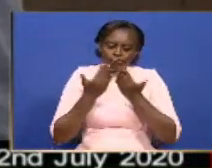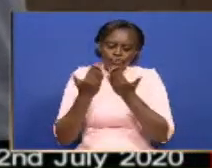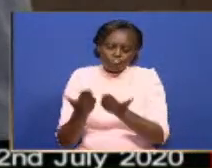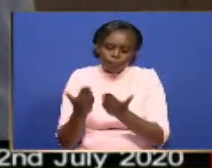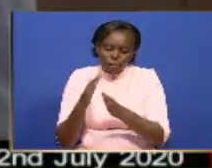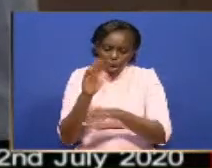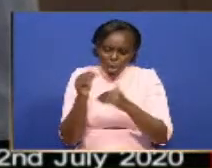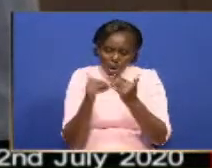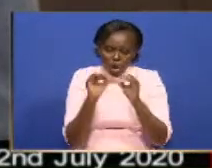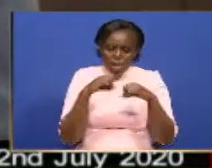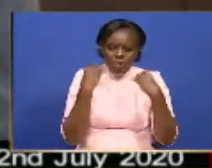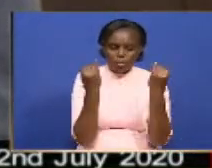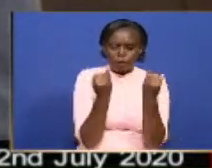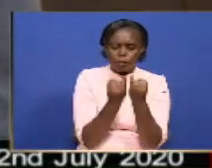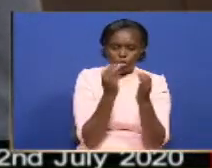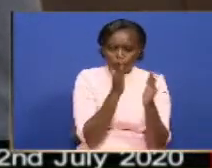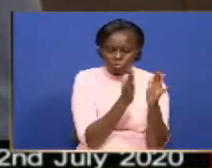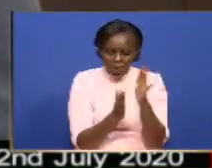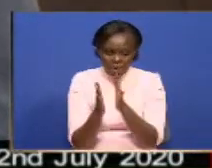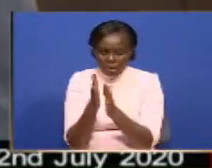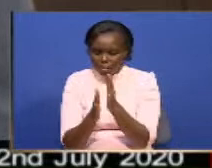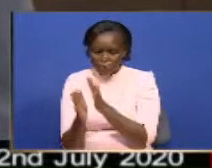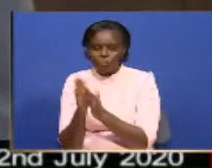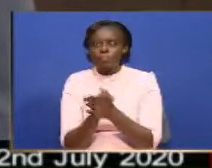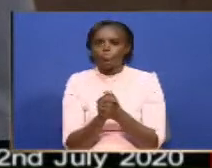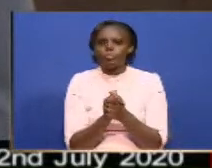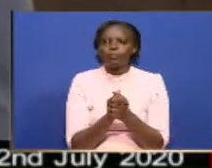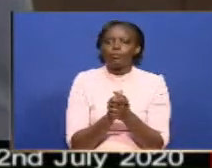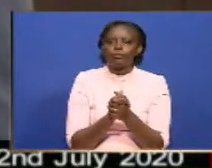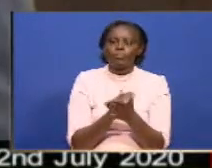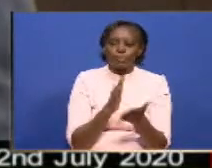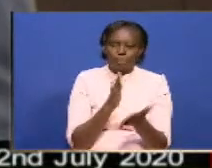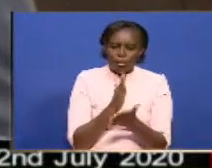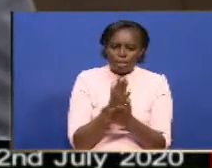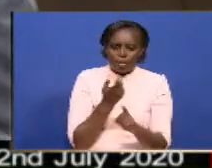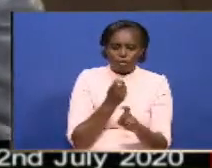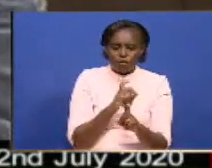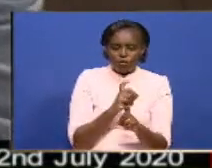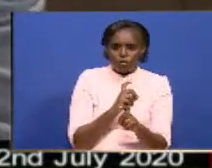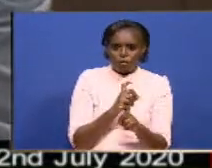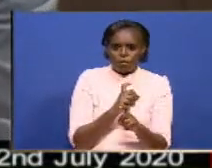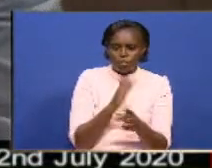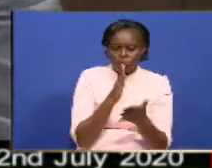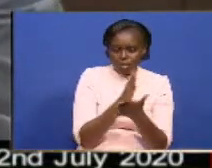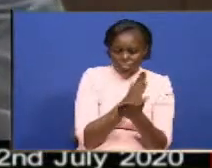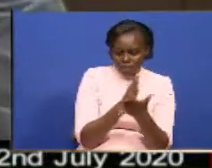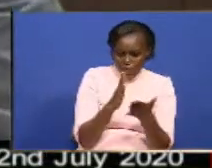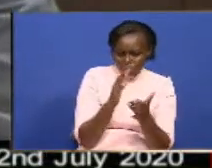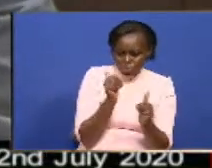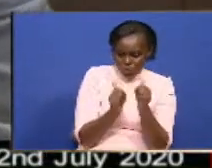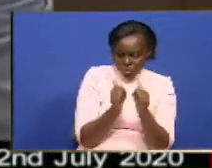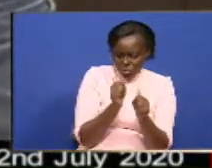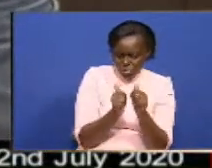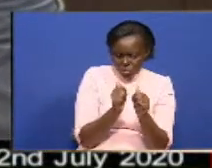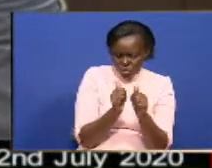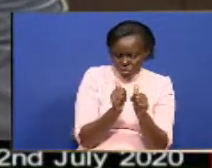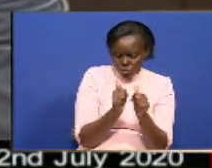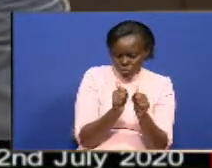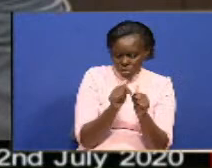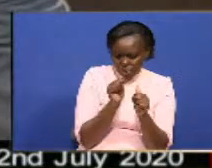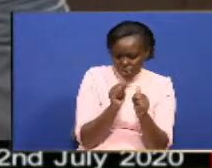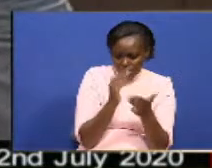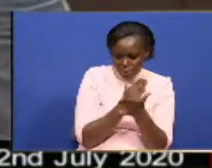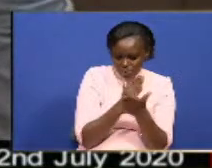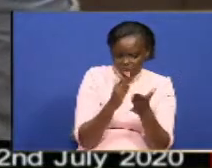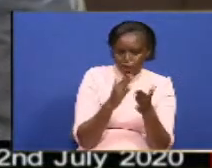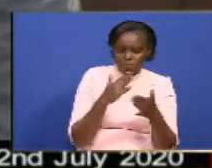the institutional arrangements, right from the department which will be domiciled, the Department